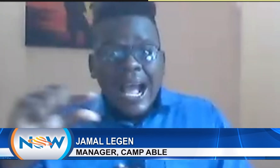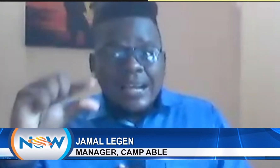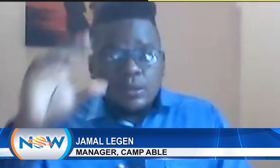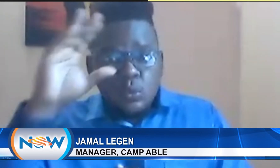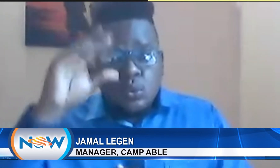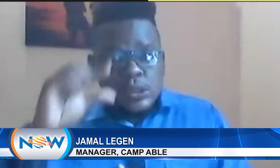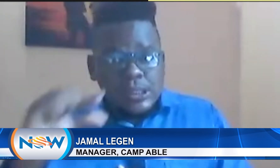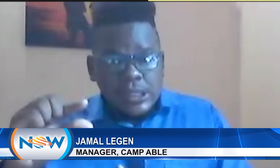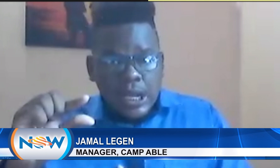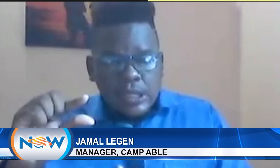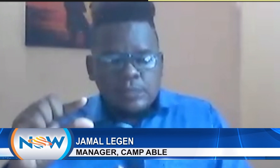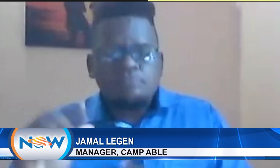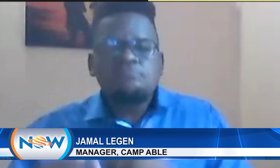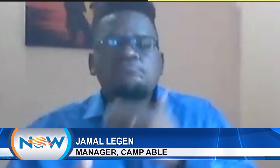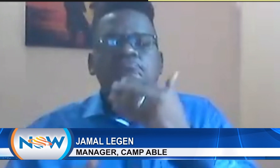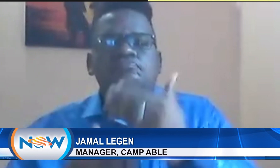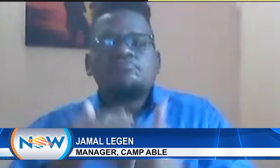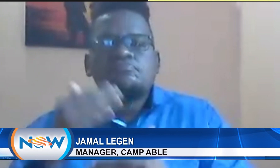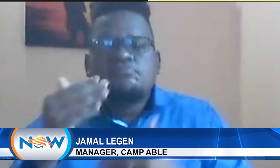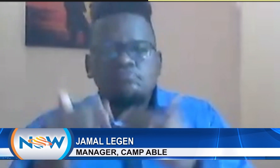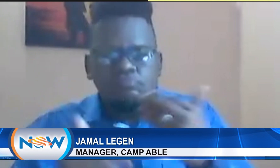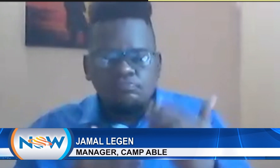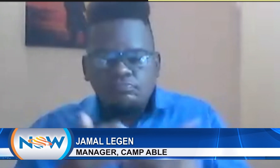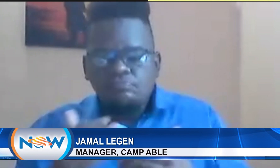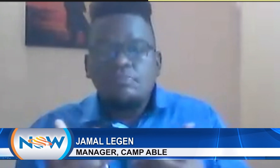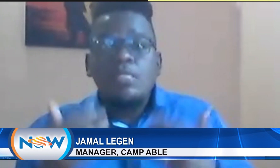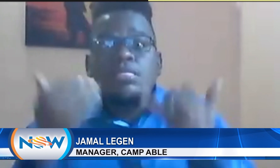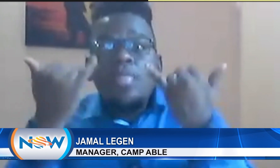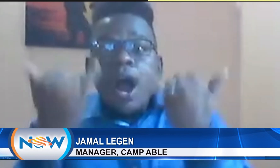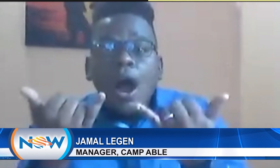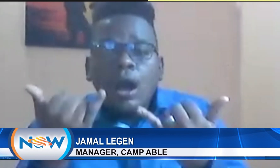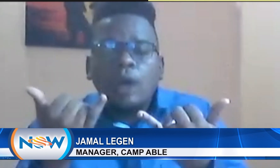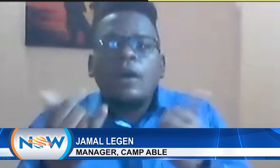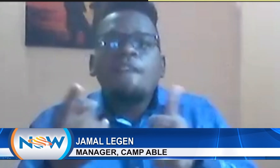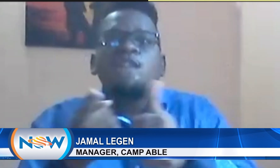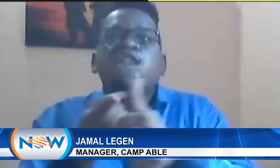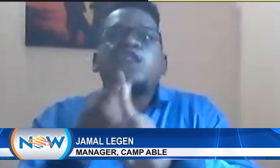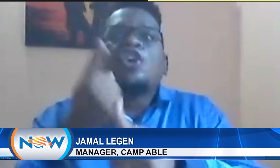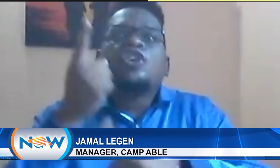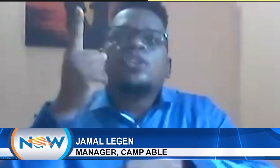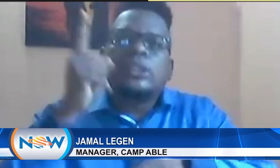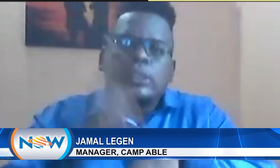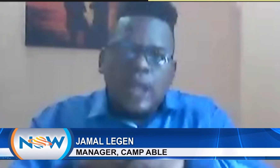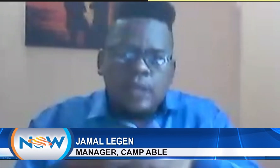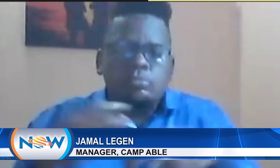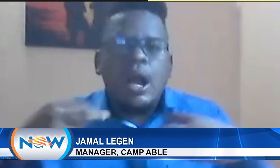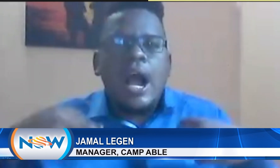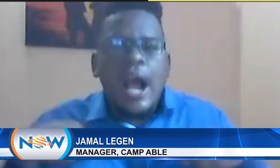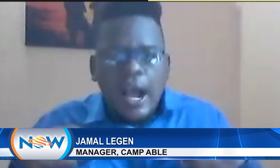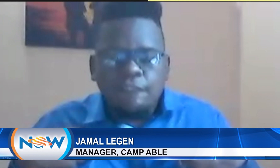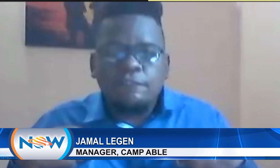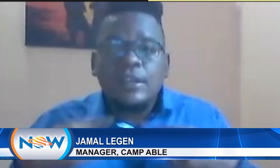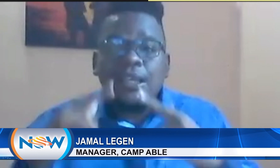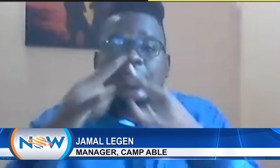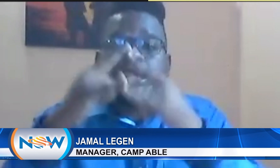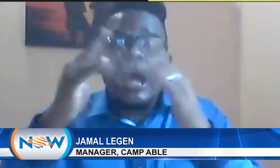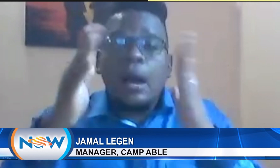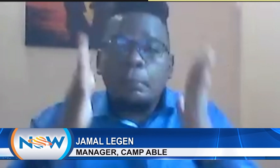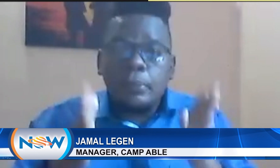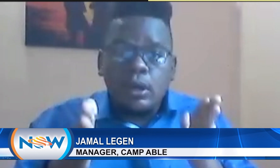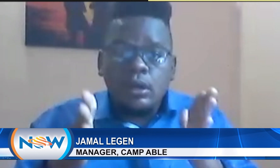progressed, you know, Coast Guards, they became involved. And at the moment, for the first